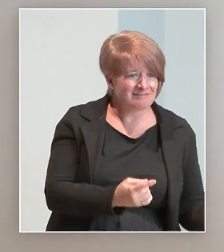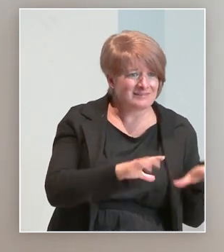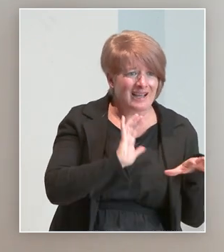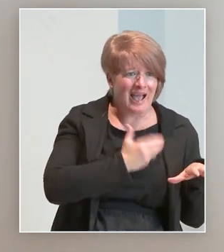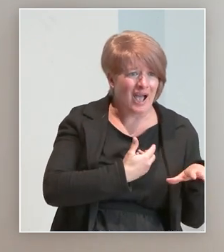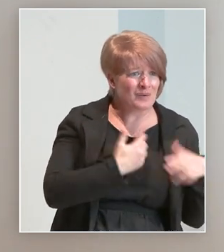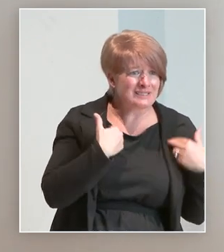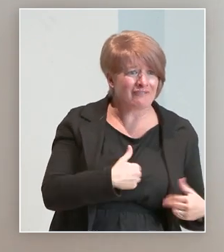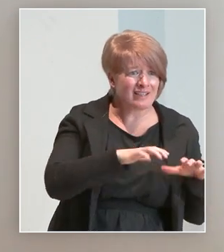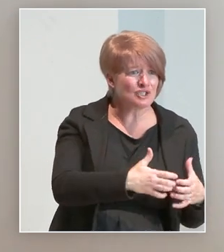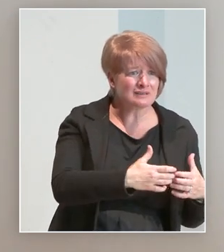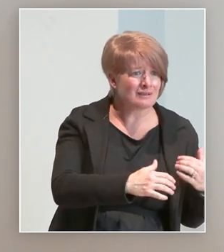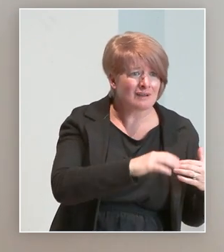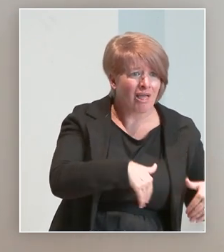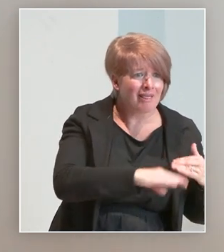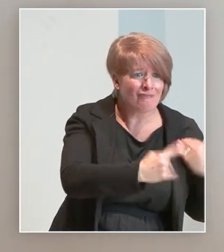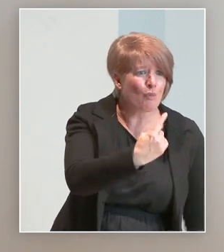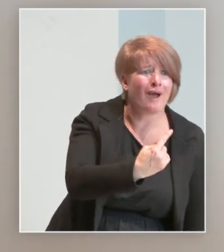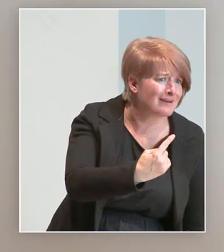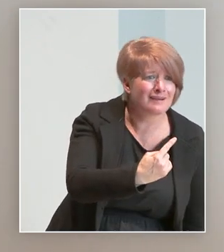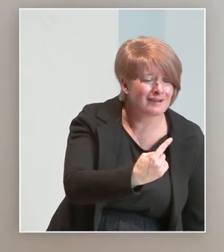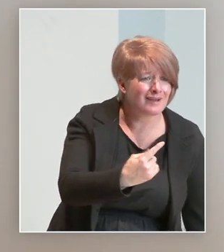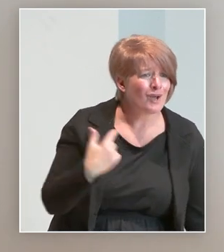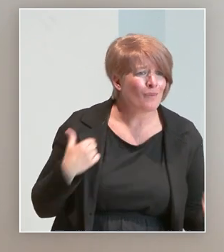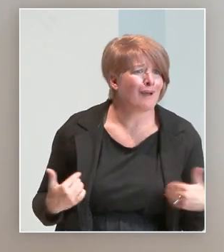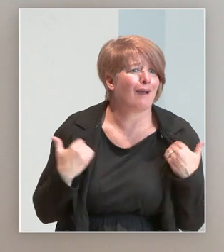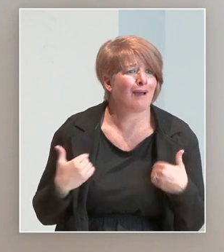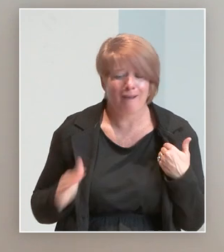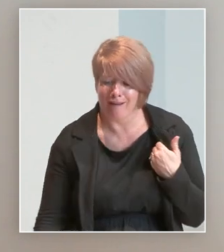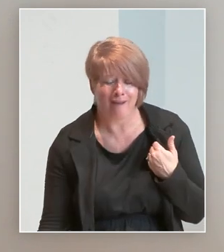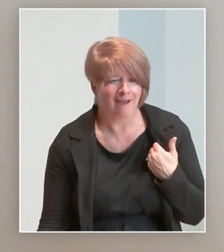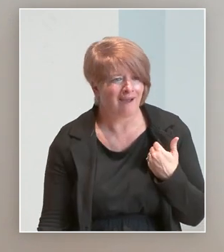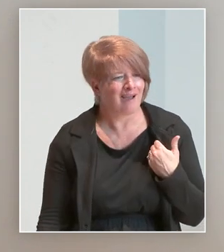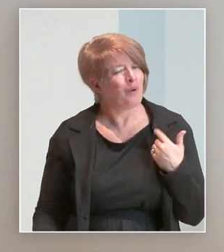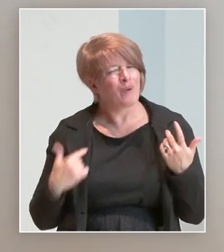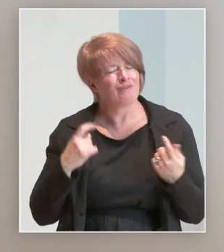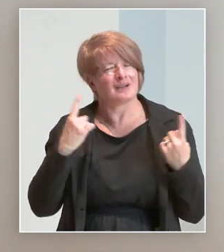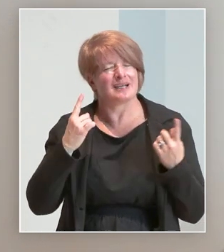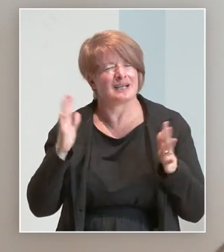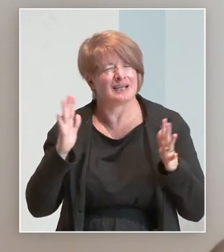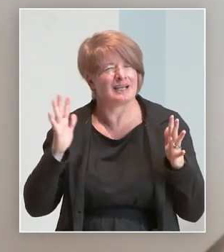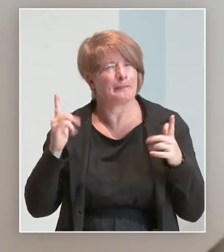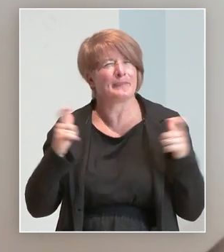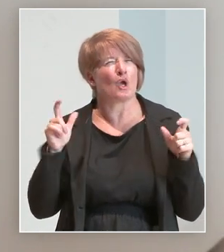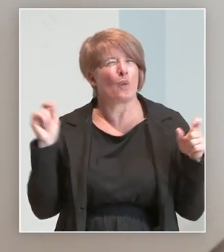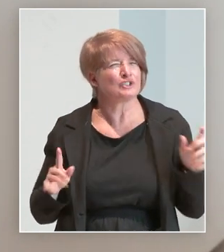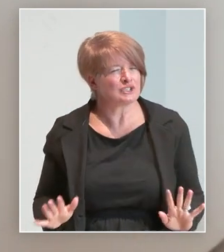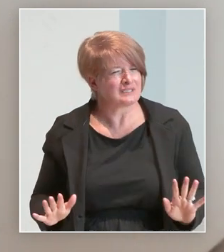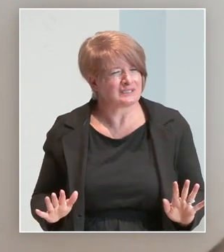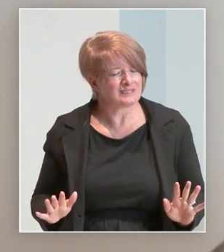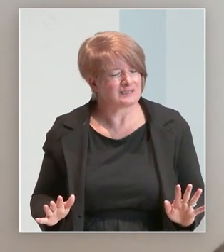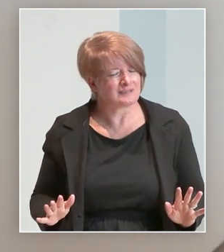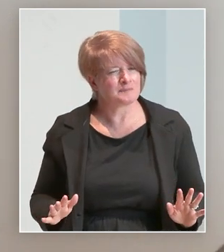on his scale. Shed our toddlerhood or limitations of how to embrace the bigger questions. What